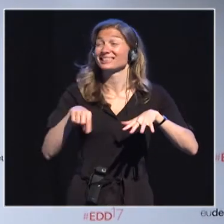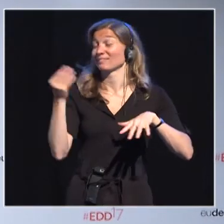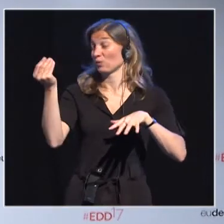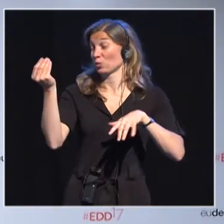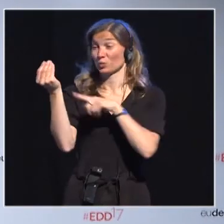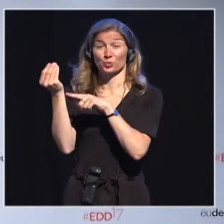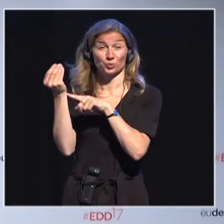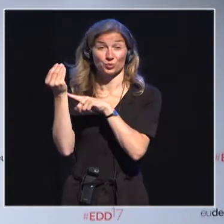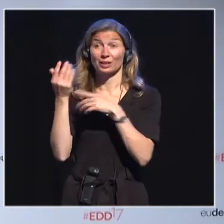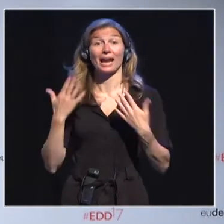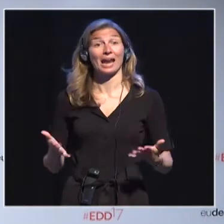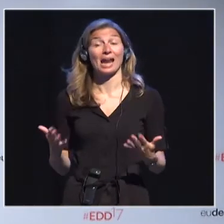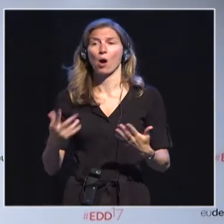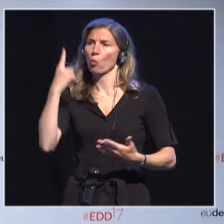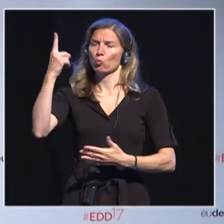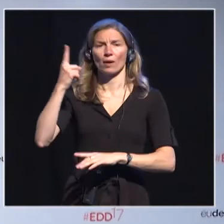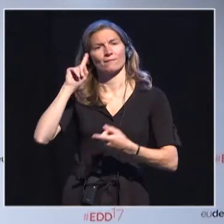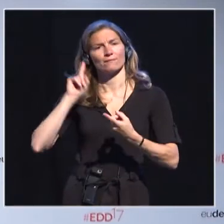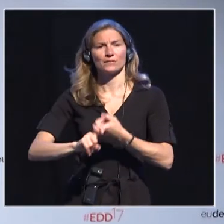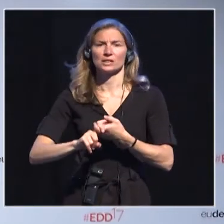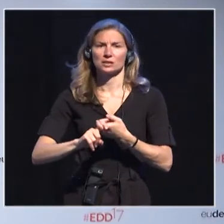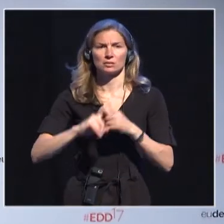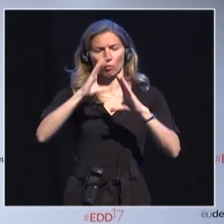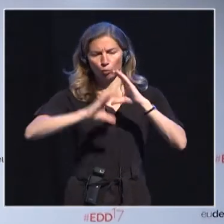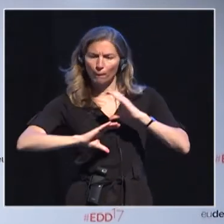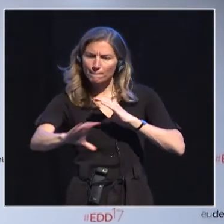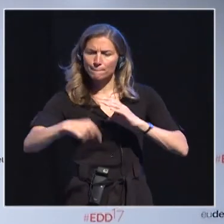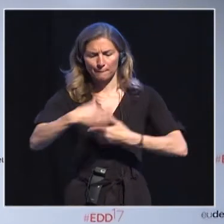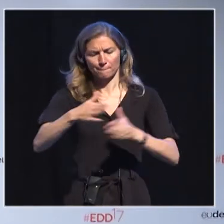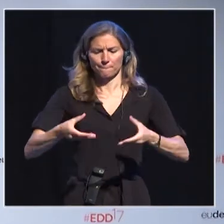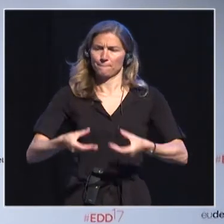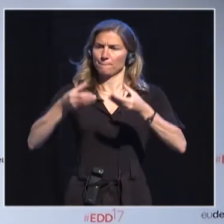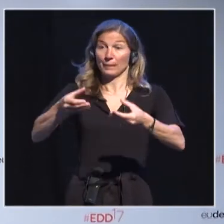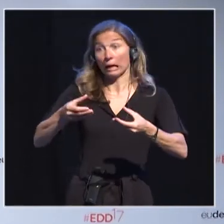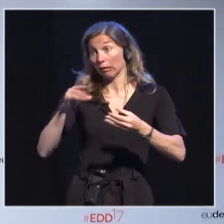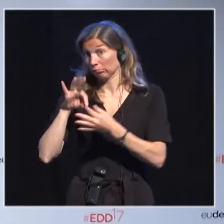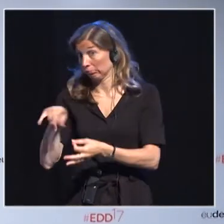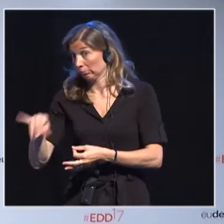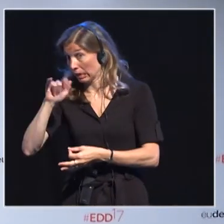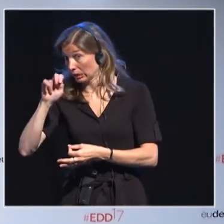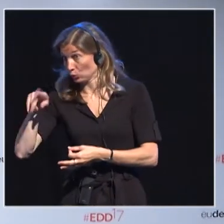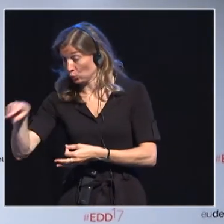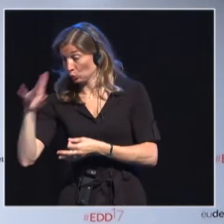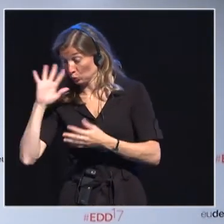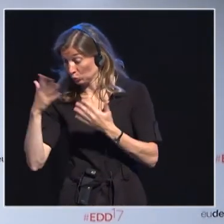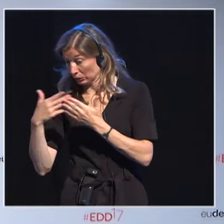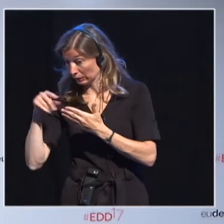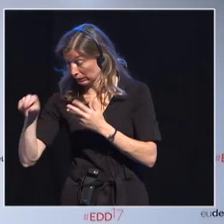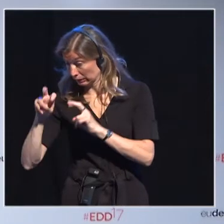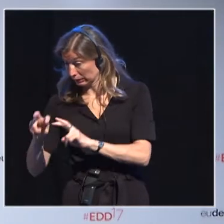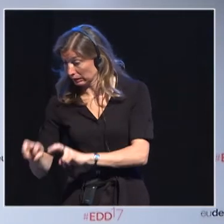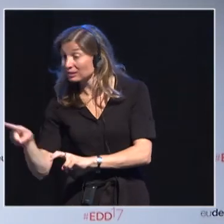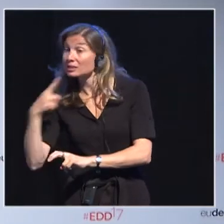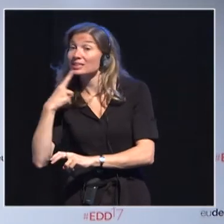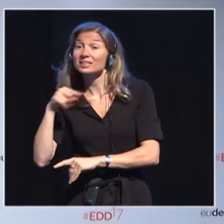mobile broadband package in, according to ITU studies, costs 64% of